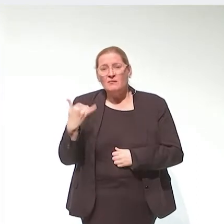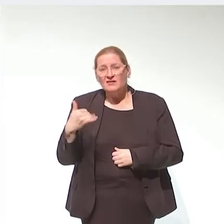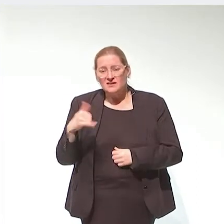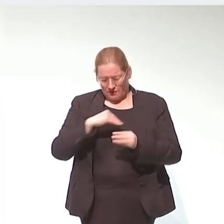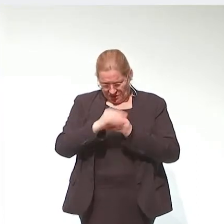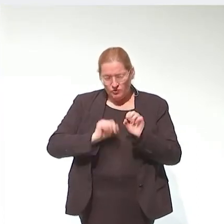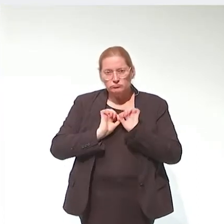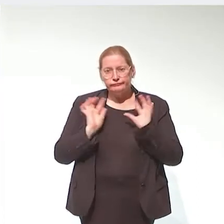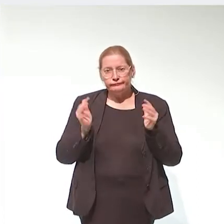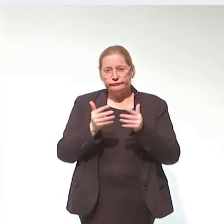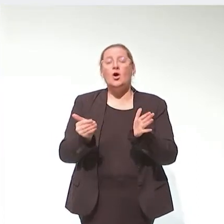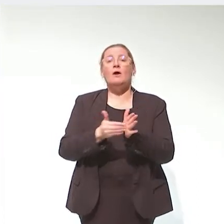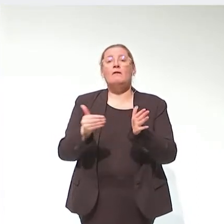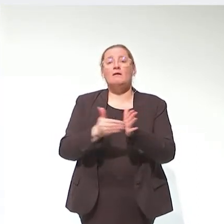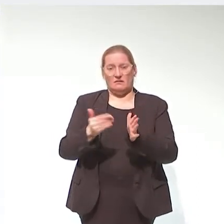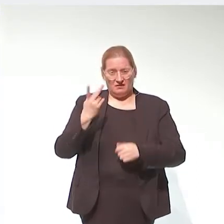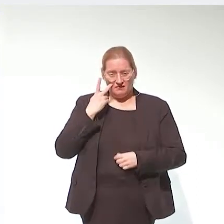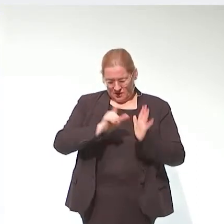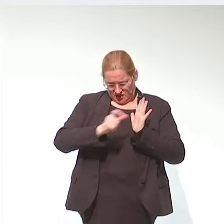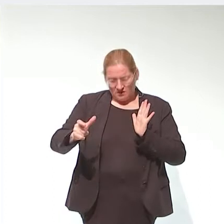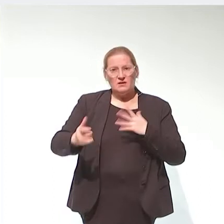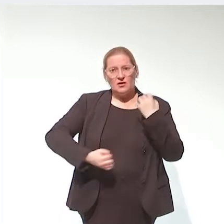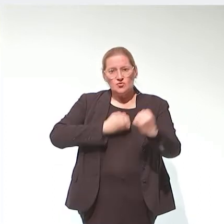we discuss the implementation of the strategy?